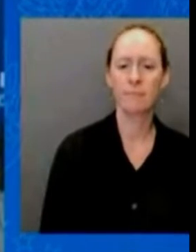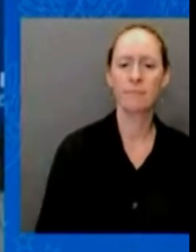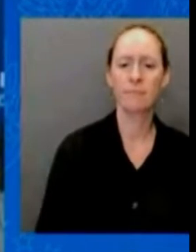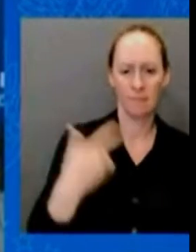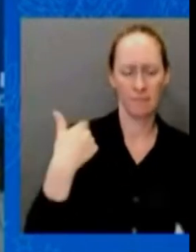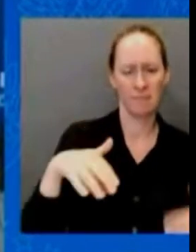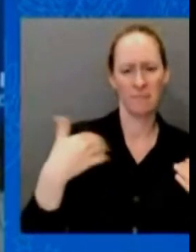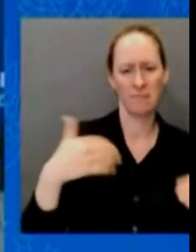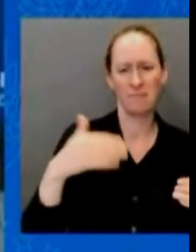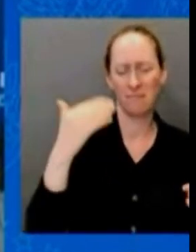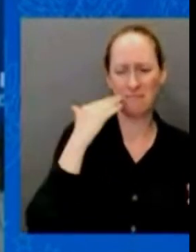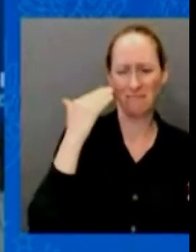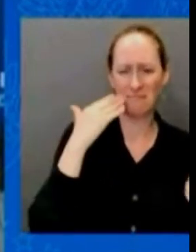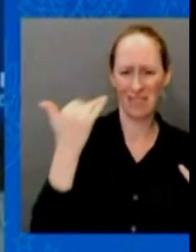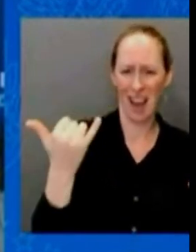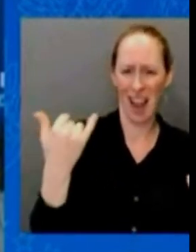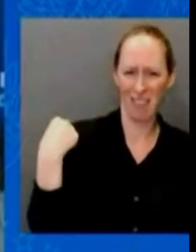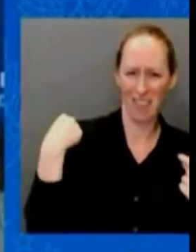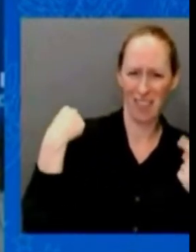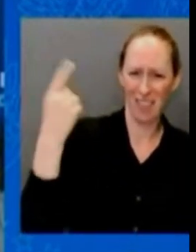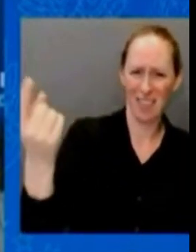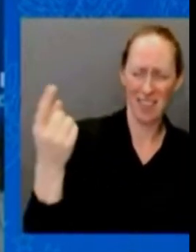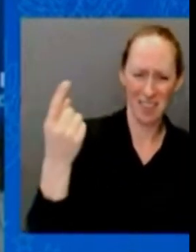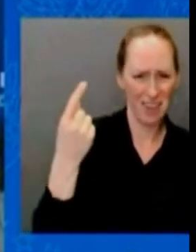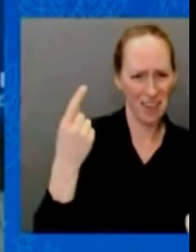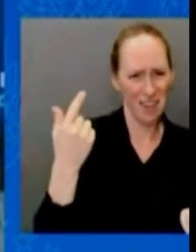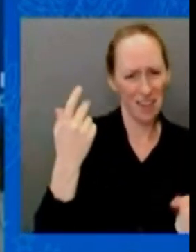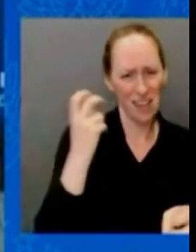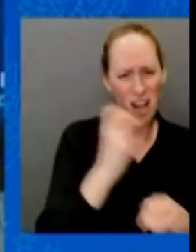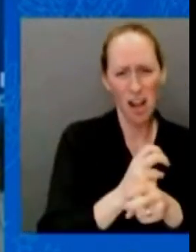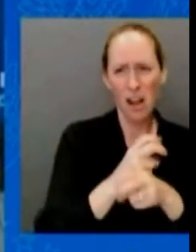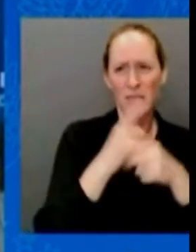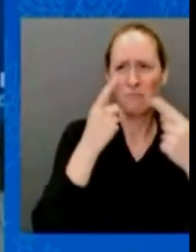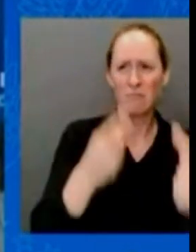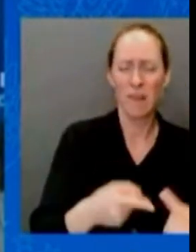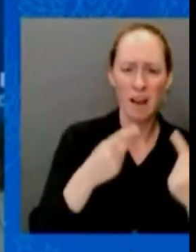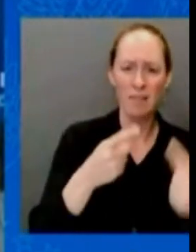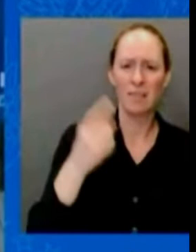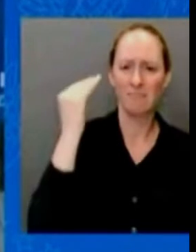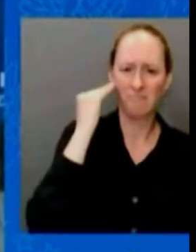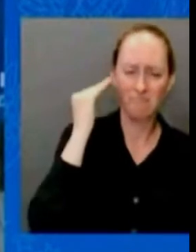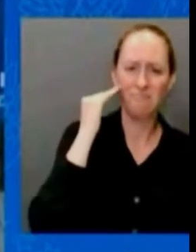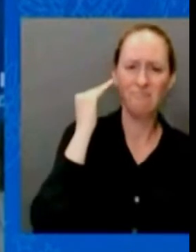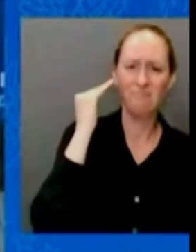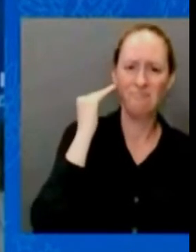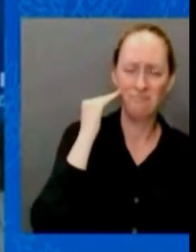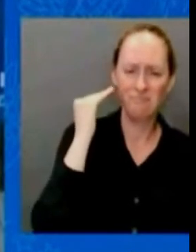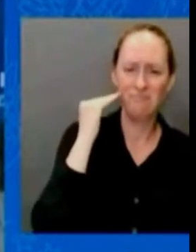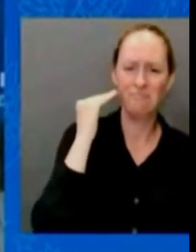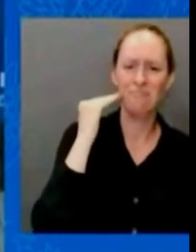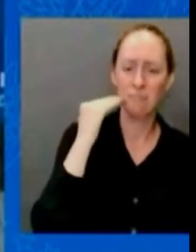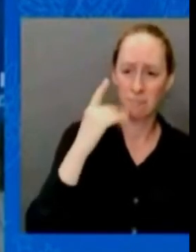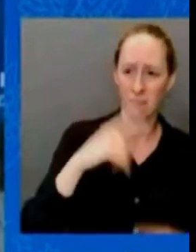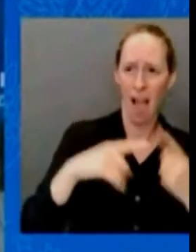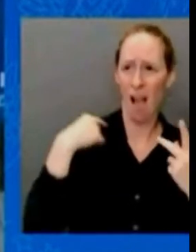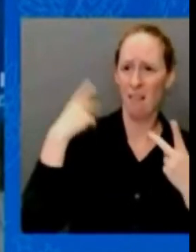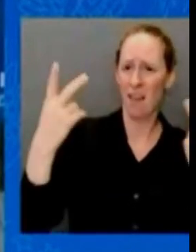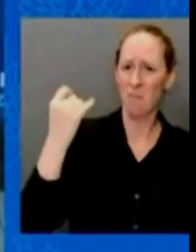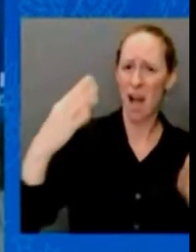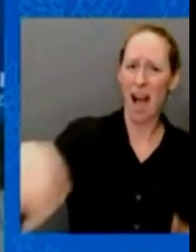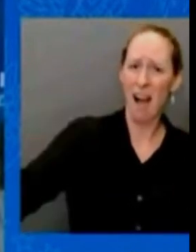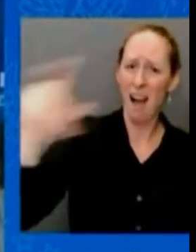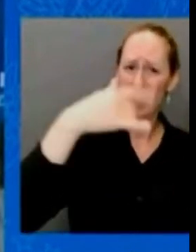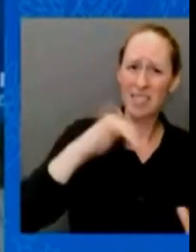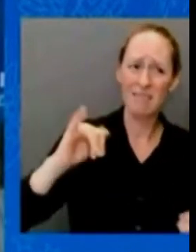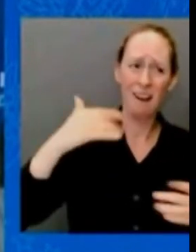tough. But there's some bright spots out there where America is reasserting itself. I've asked CEOs,